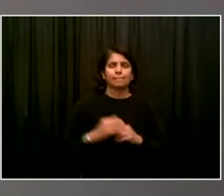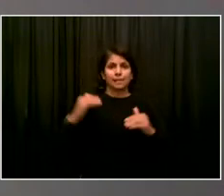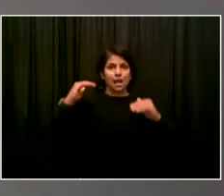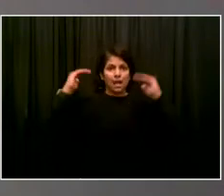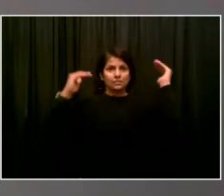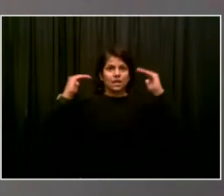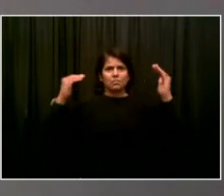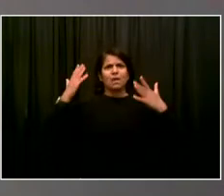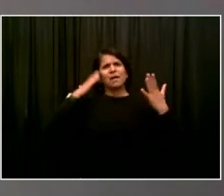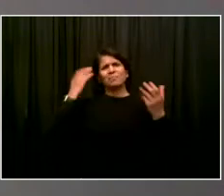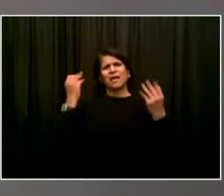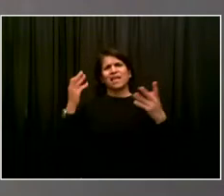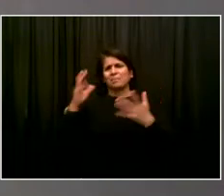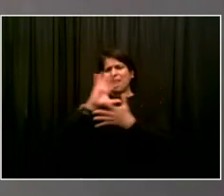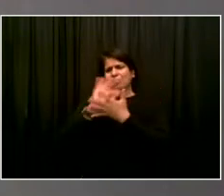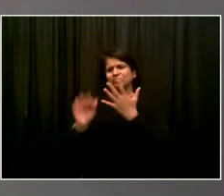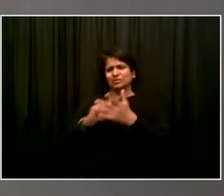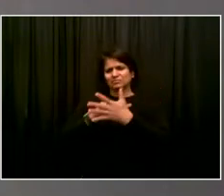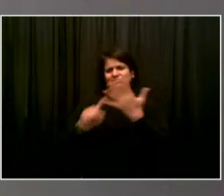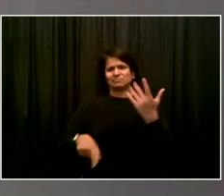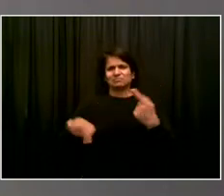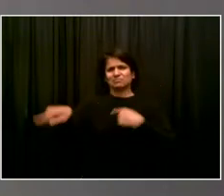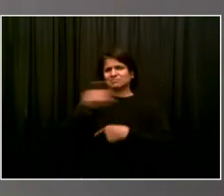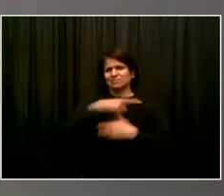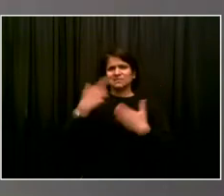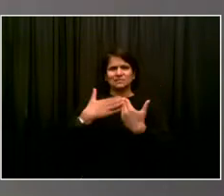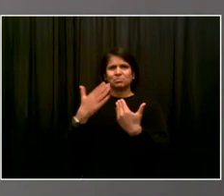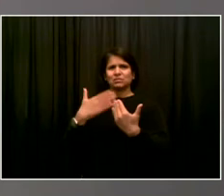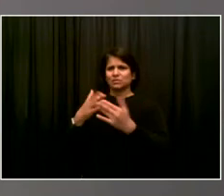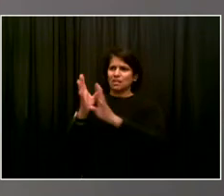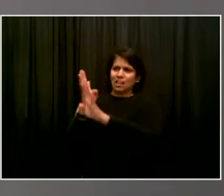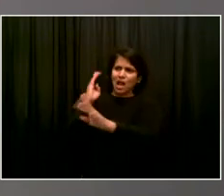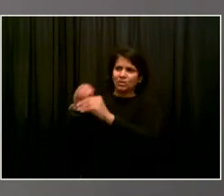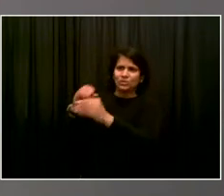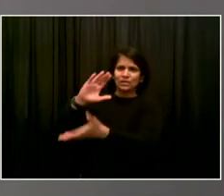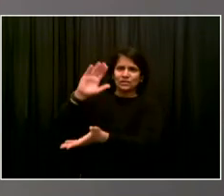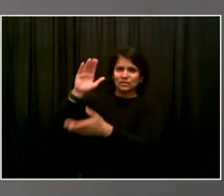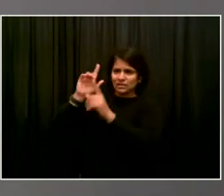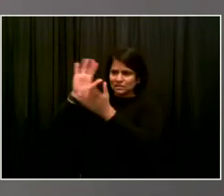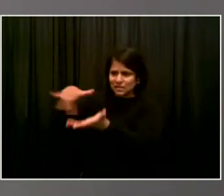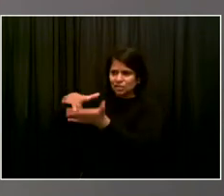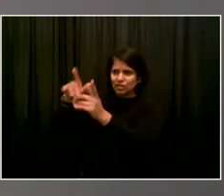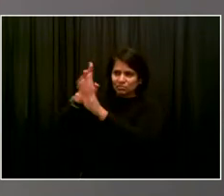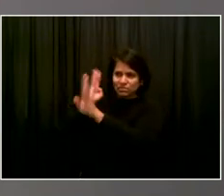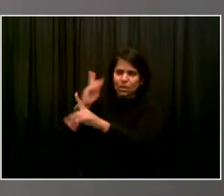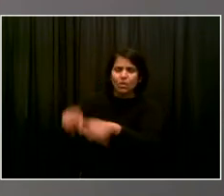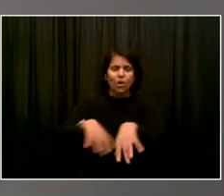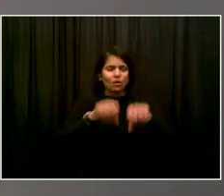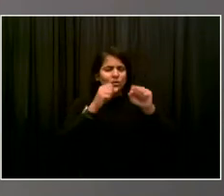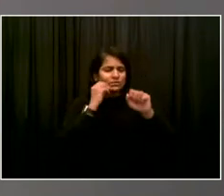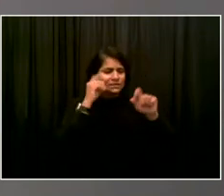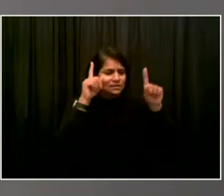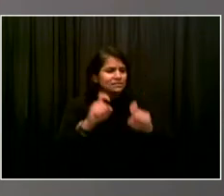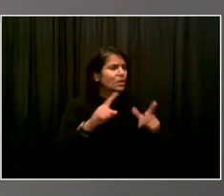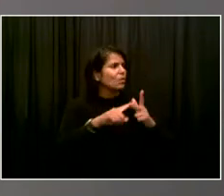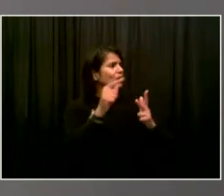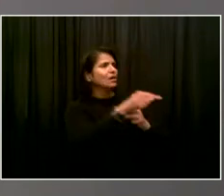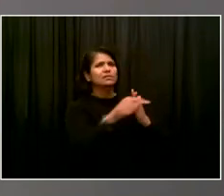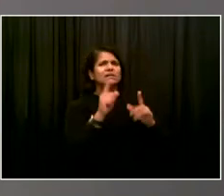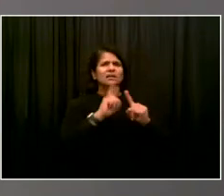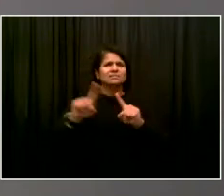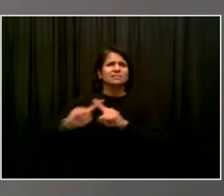nearest to you and with the shortest line. I think if you have a young child under 5, bring them to a health and